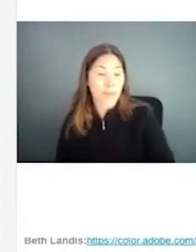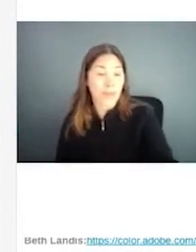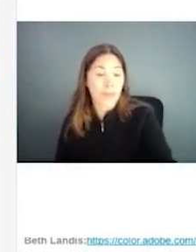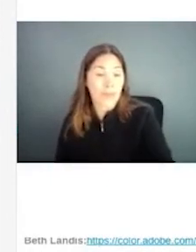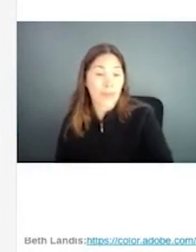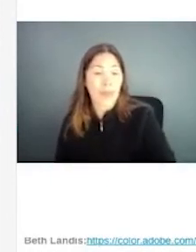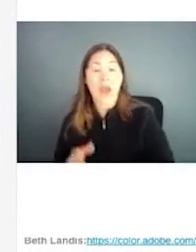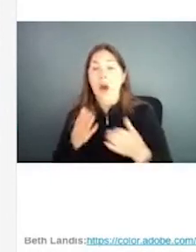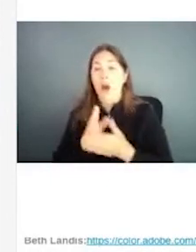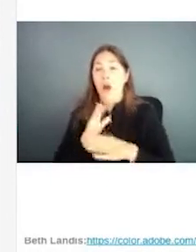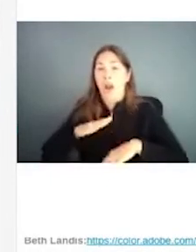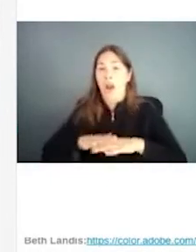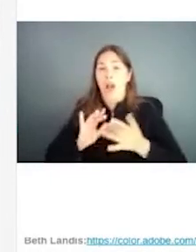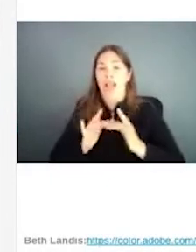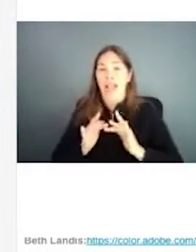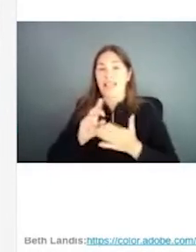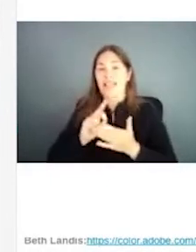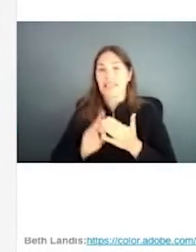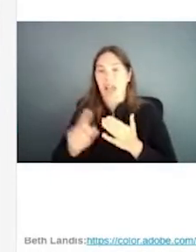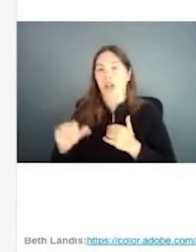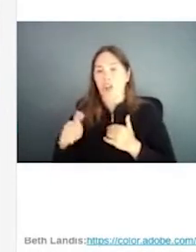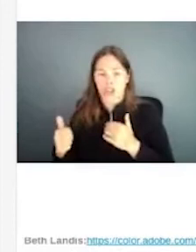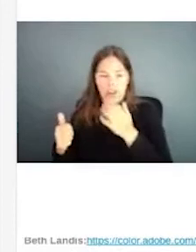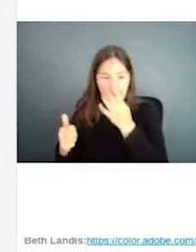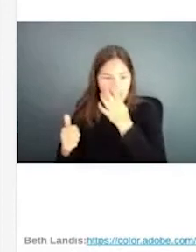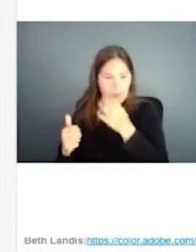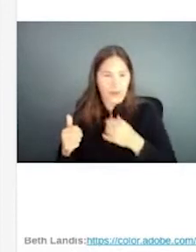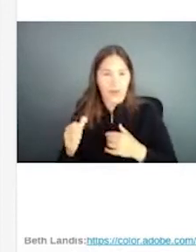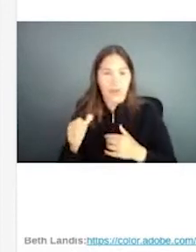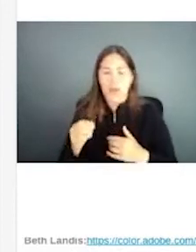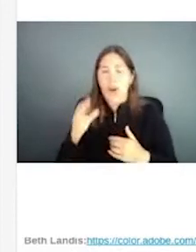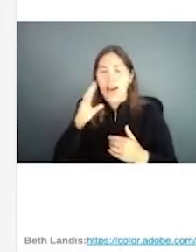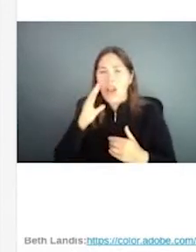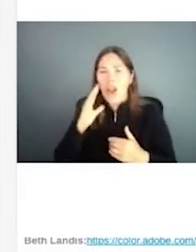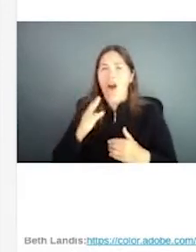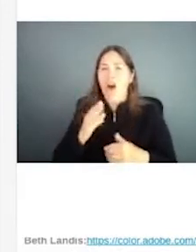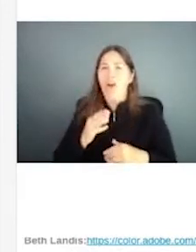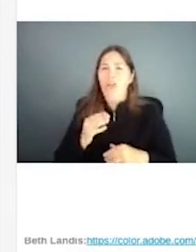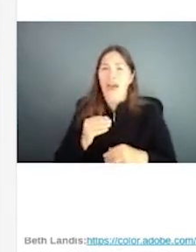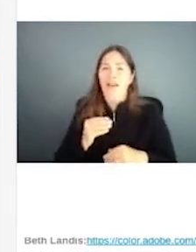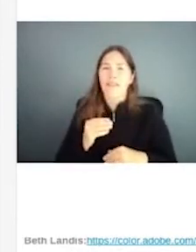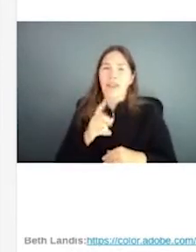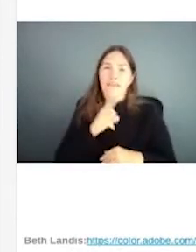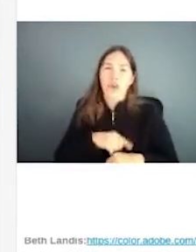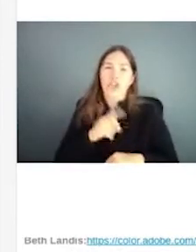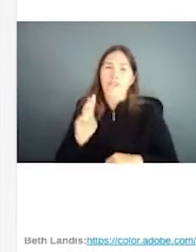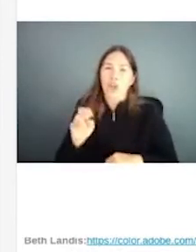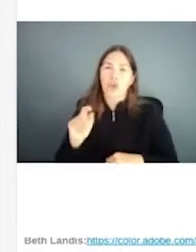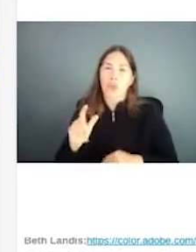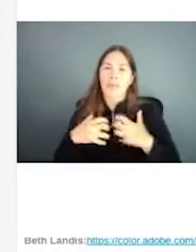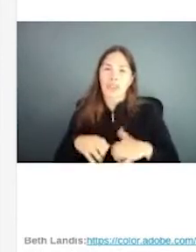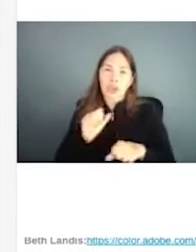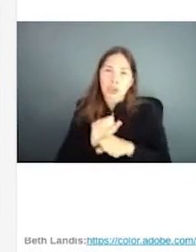All right, online design alternatives. Hopefully we won't get in this world again. And I know the virtual machines worked pretty well for visual if you had